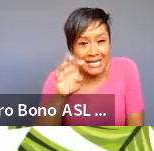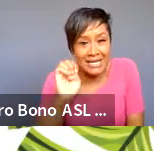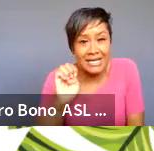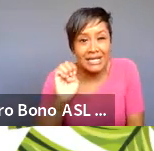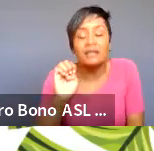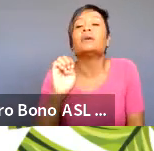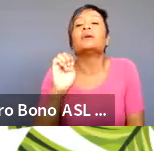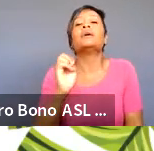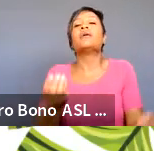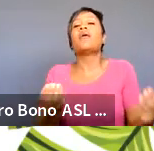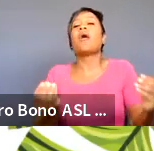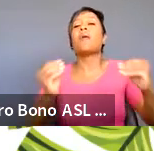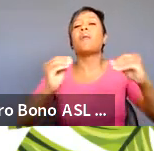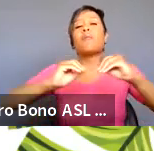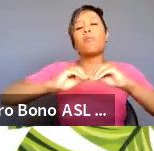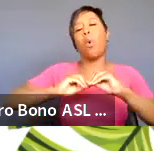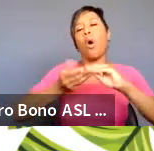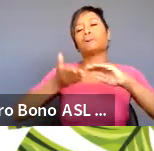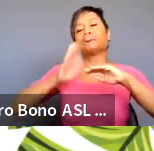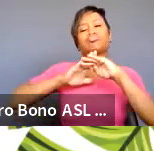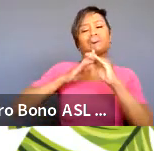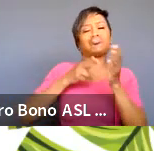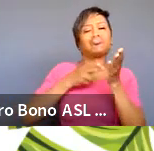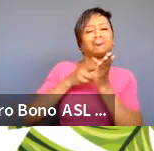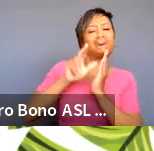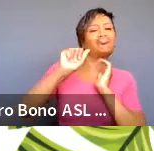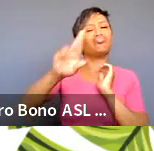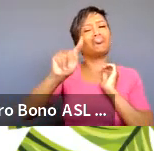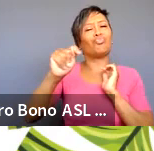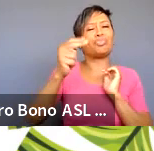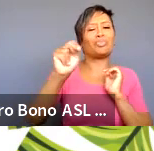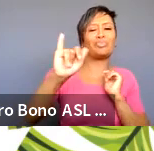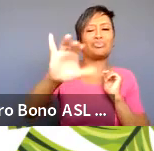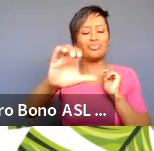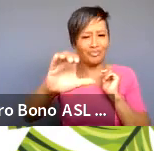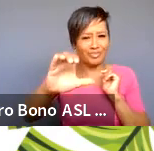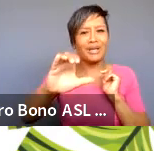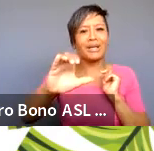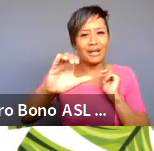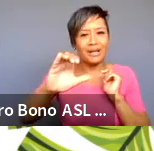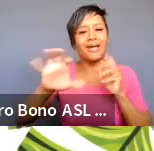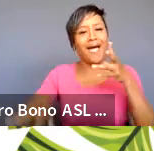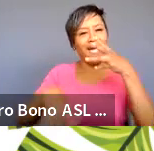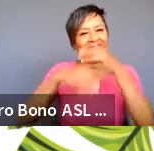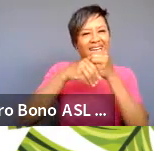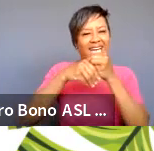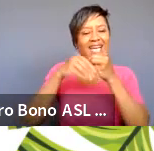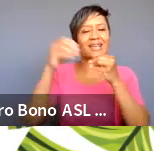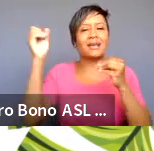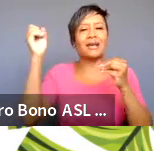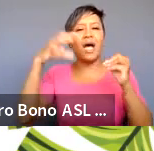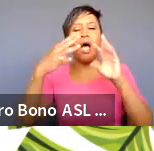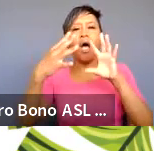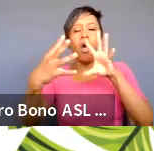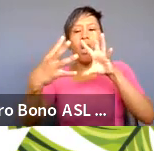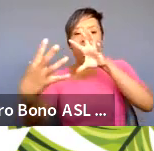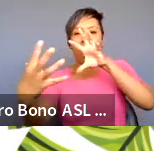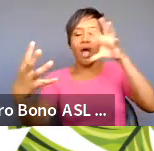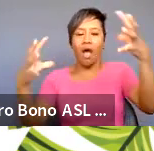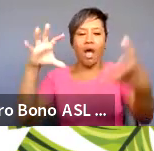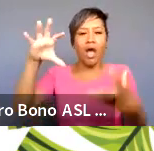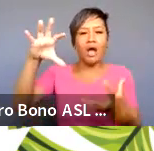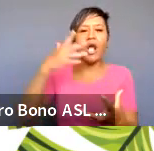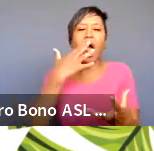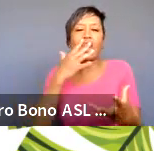authentic it is and it then gets to add some color and dimension to the diaspora